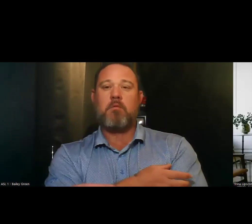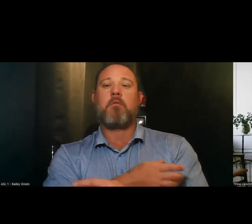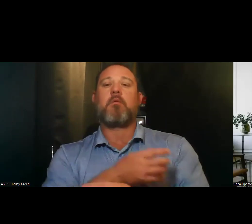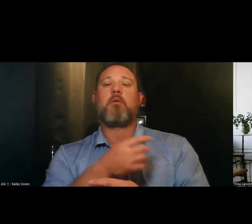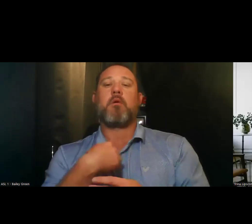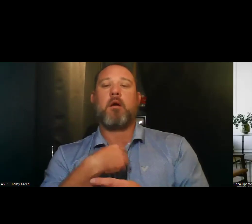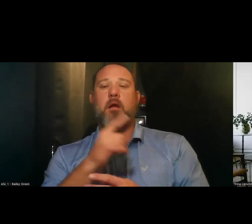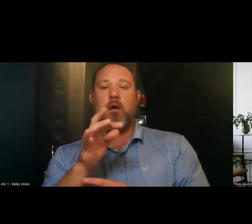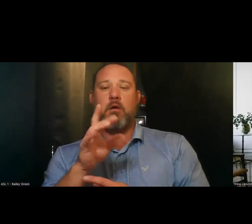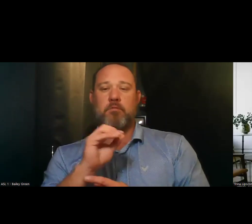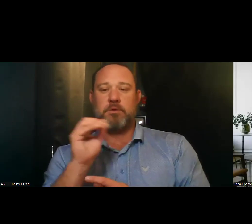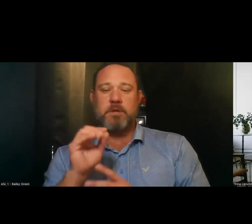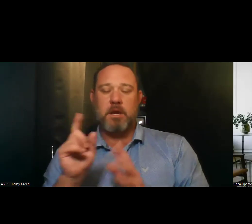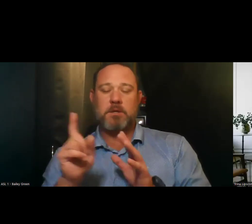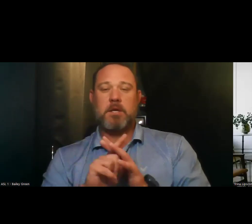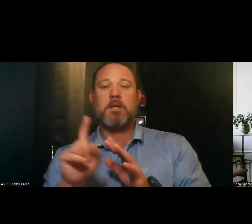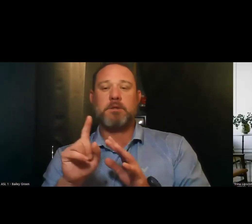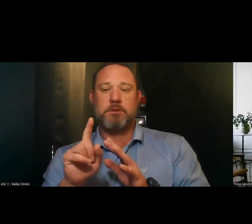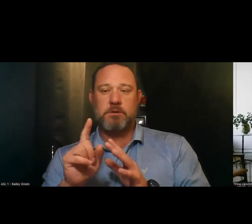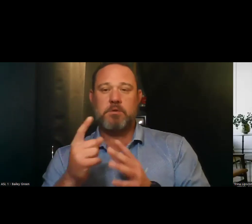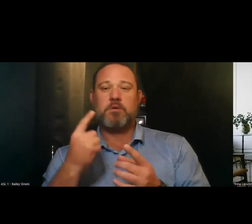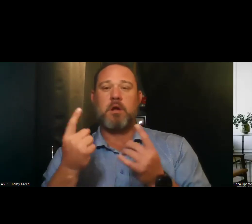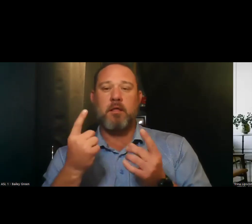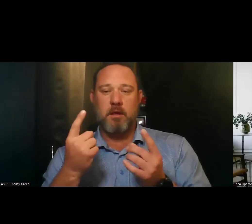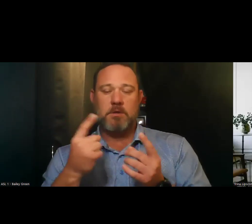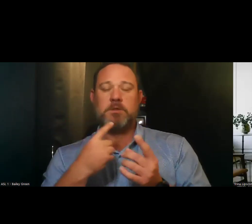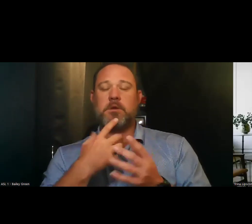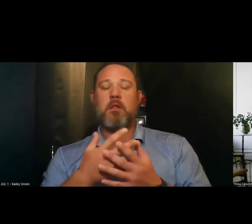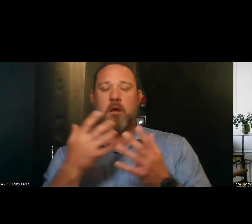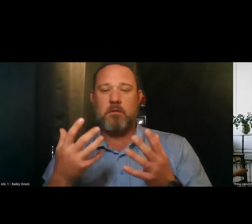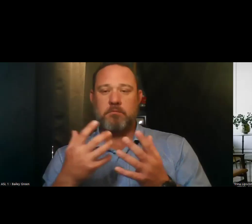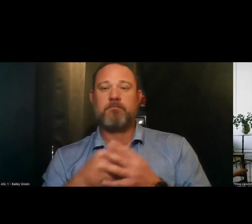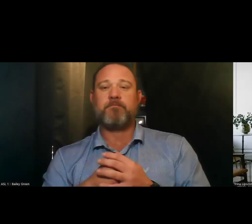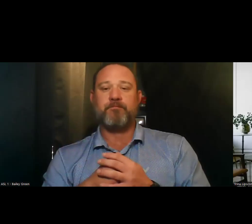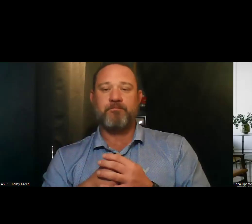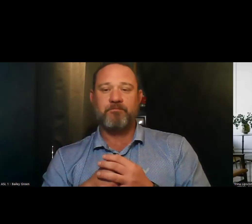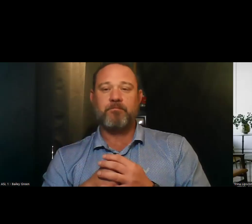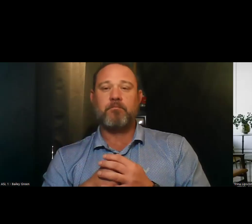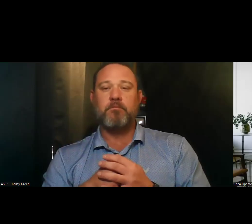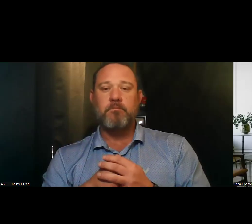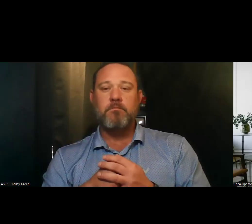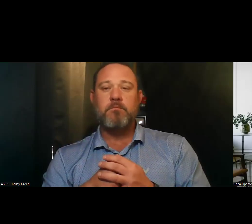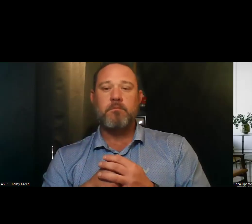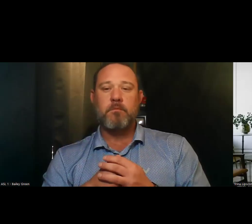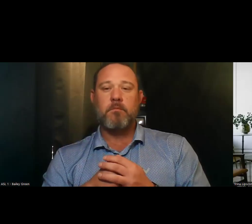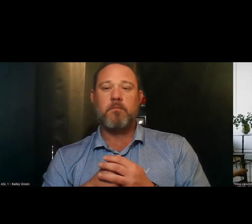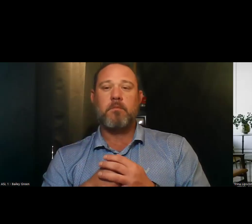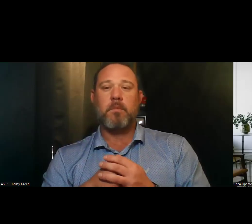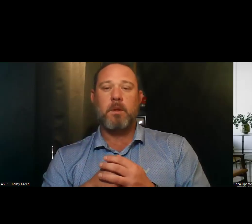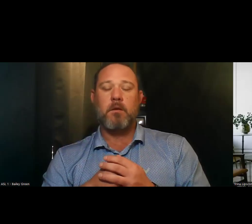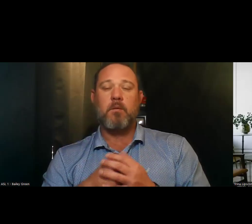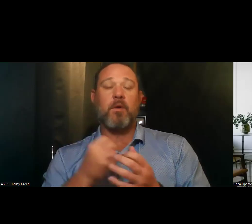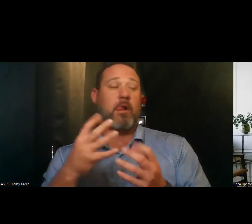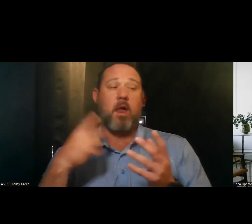had 100% attendance, which I think says a lot these days when we have so much, pulling at us.